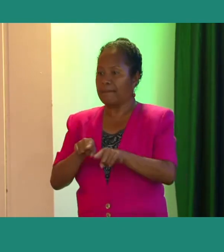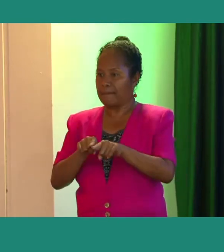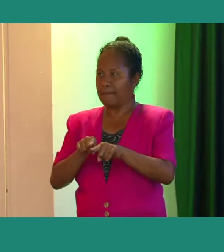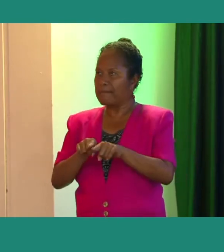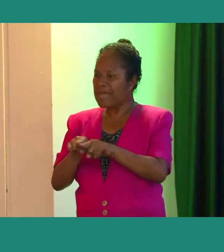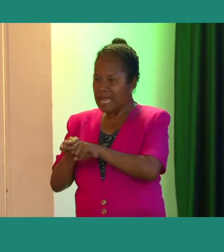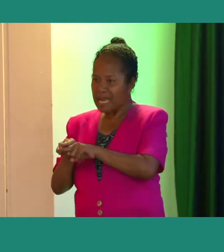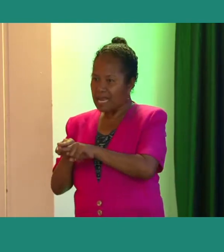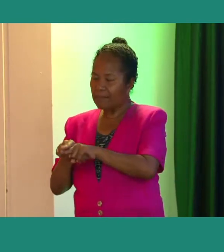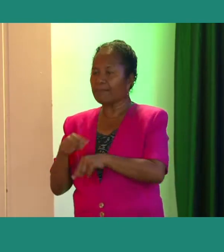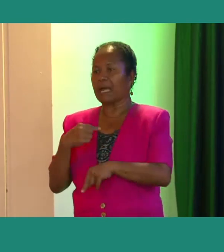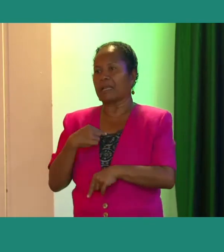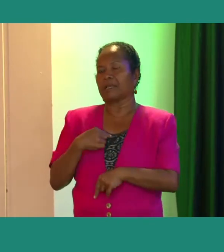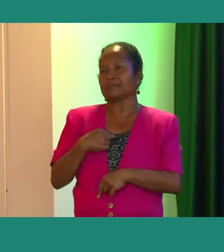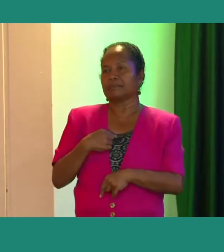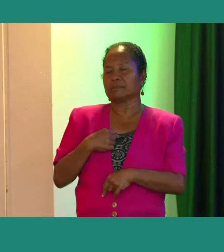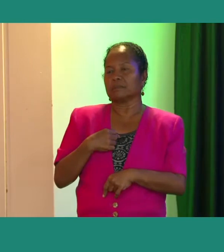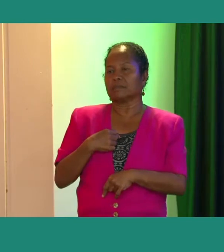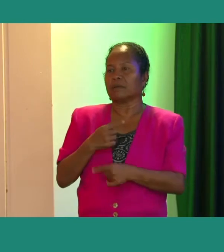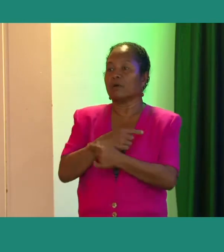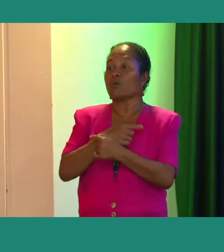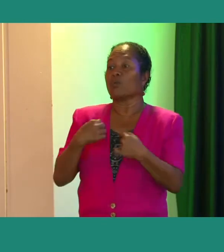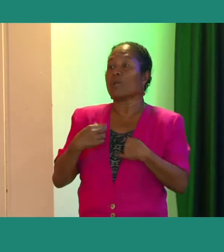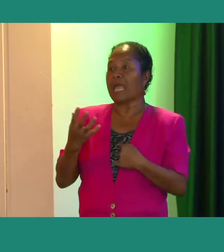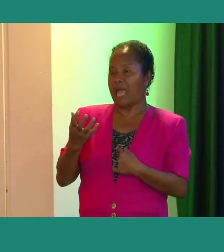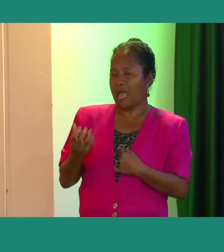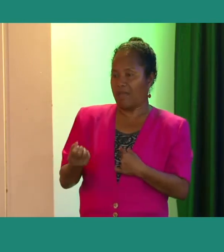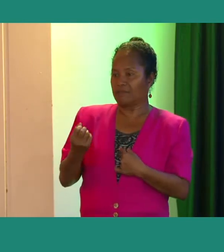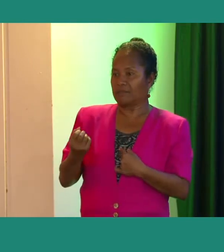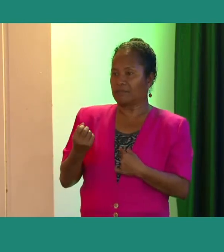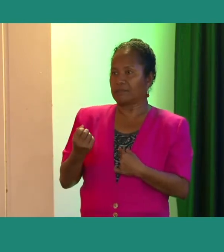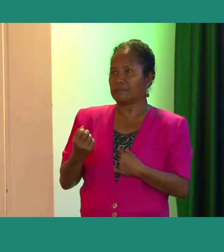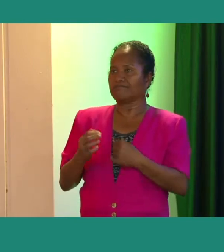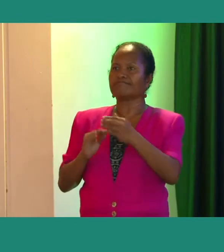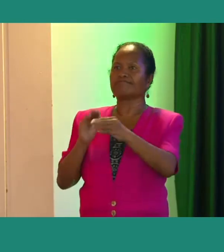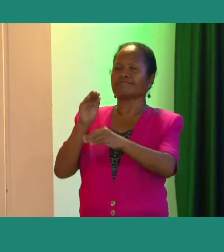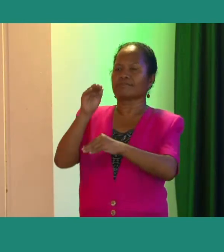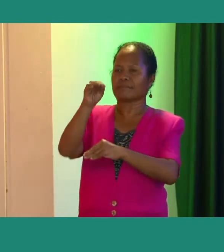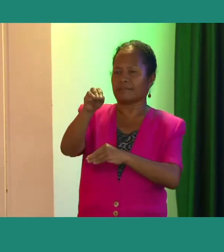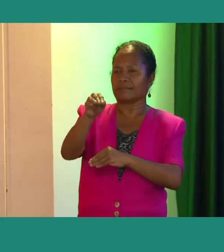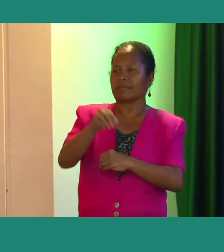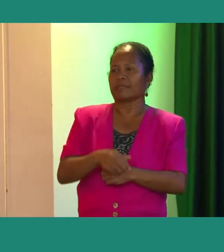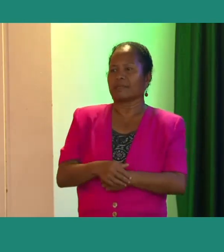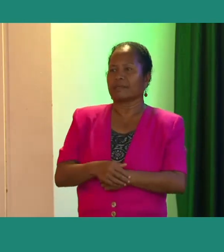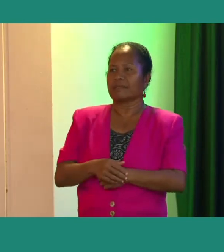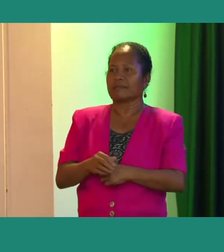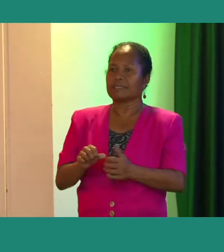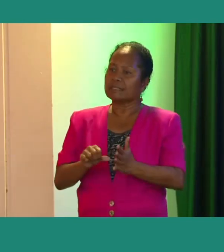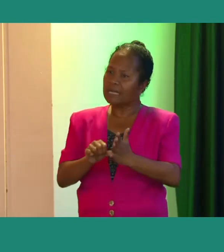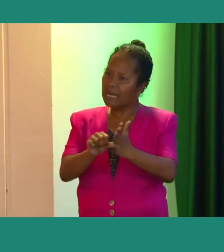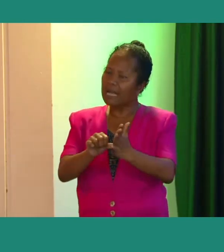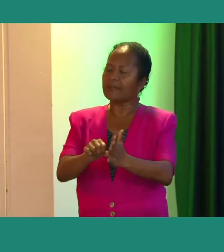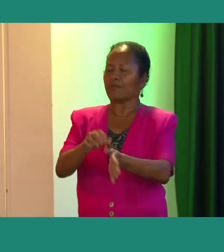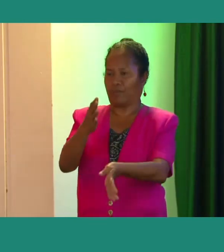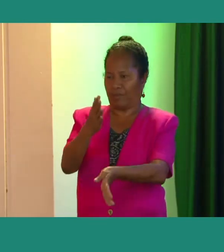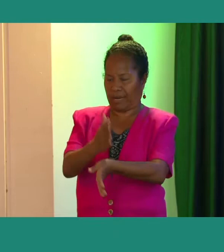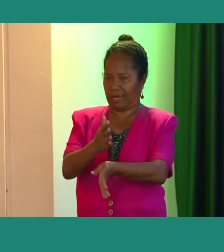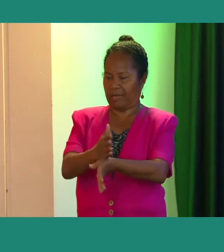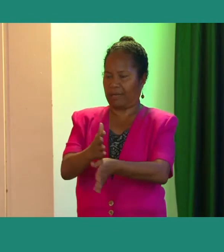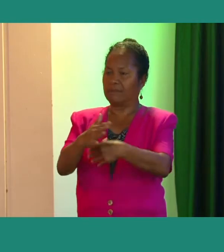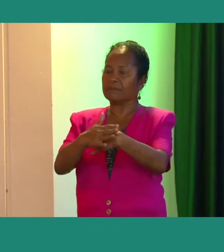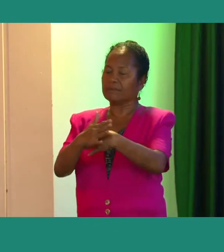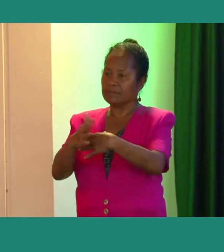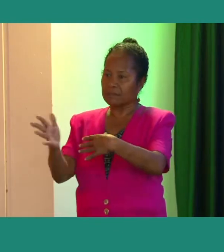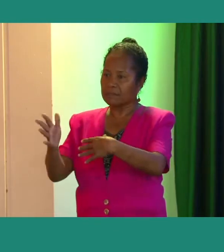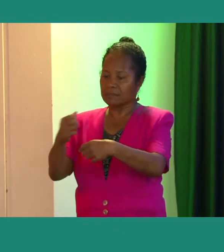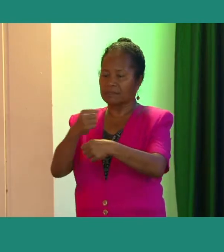that we have to have an overarching commitment to it. And yes, the public sector has the GESI, so